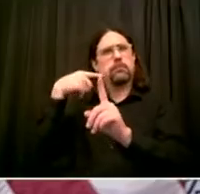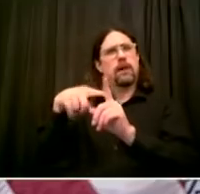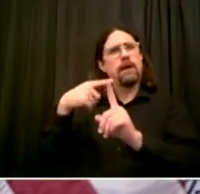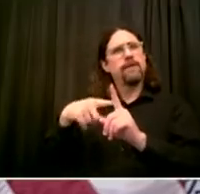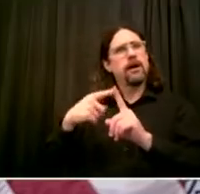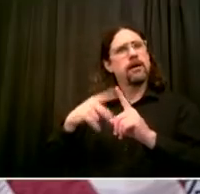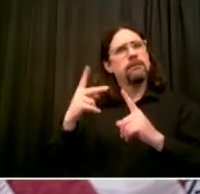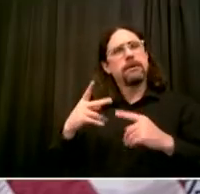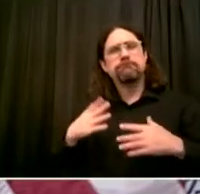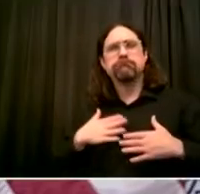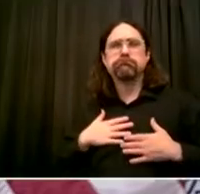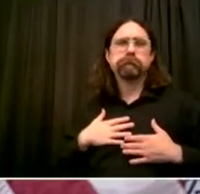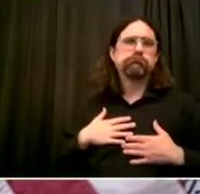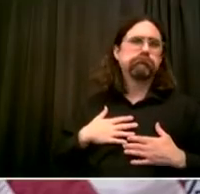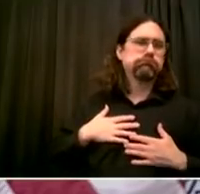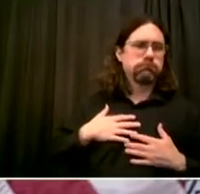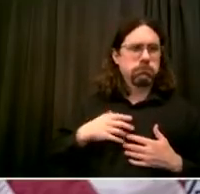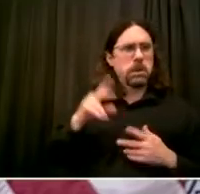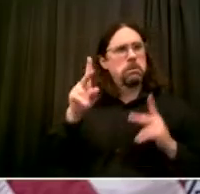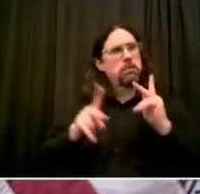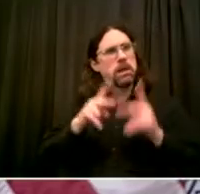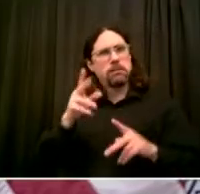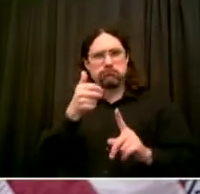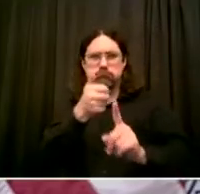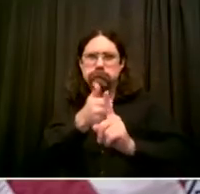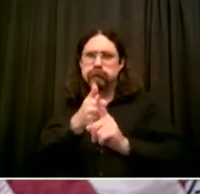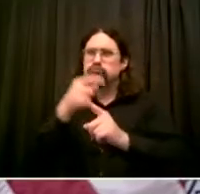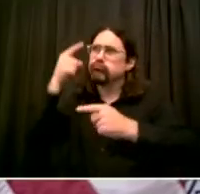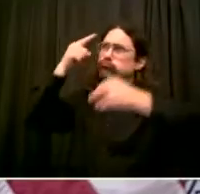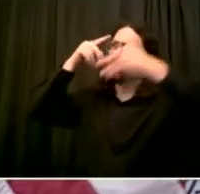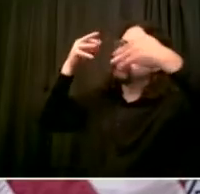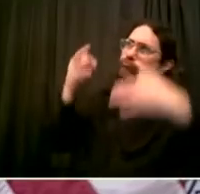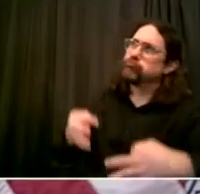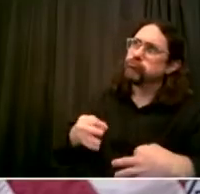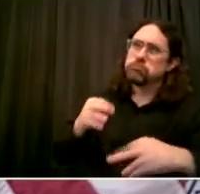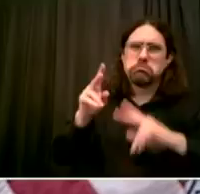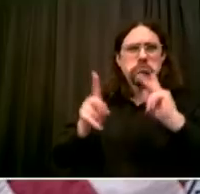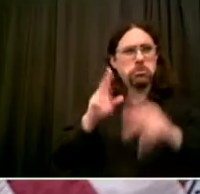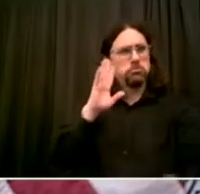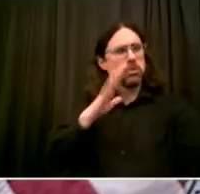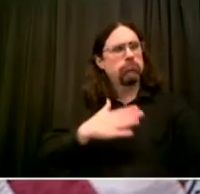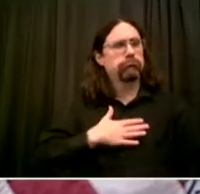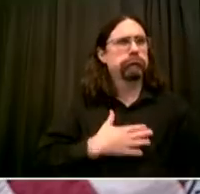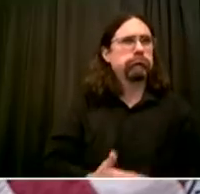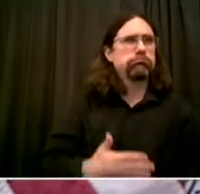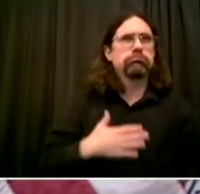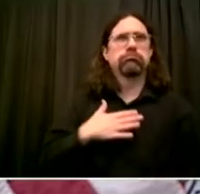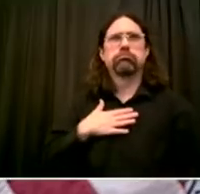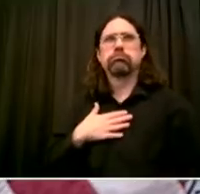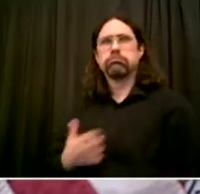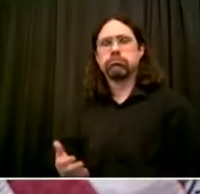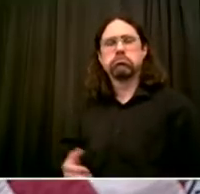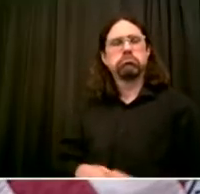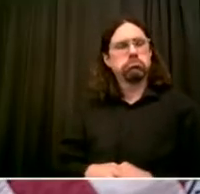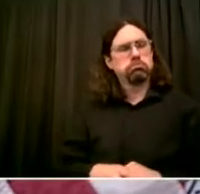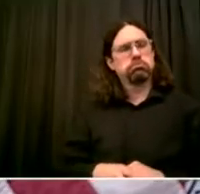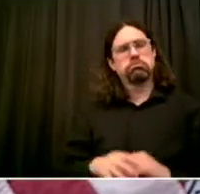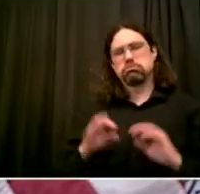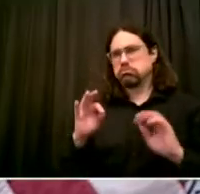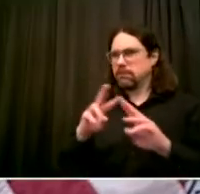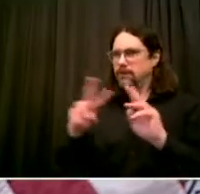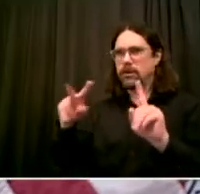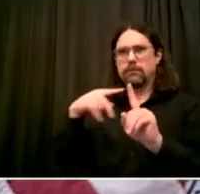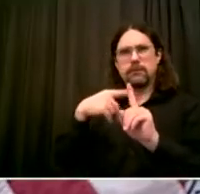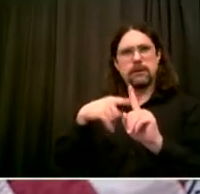city. Dr. Katz, Dr. Long, Dr. Johnson, who wants to jump in? I'll start, Mr. Mayor. I think you've explained it